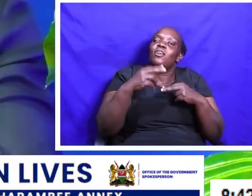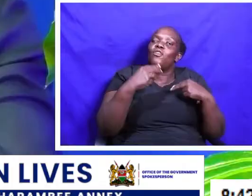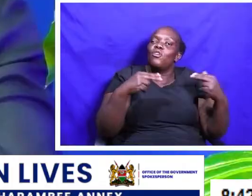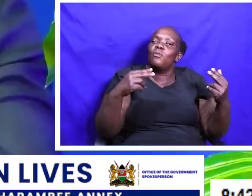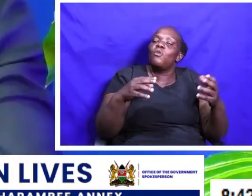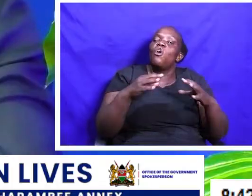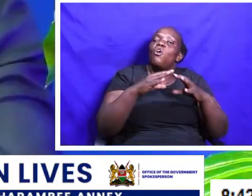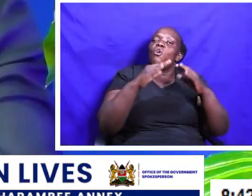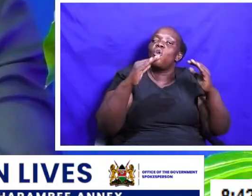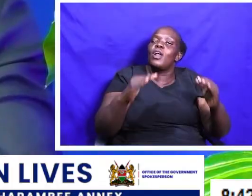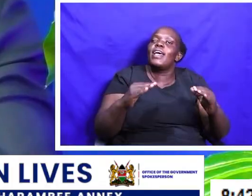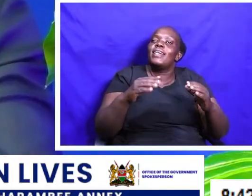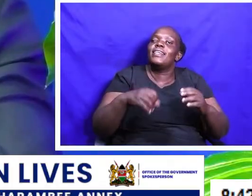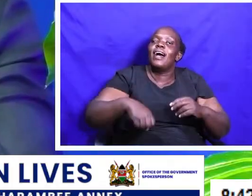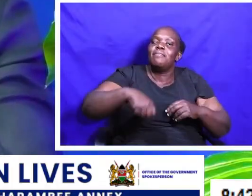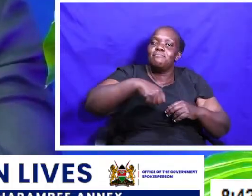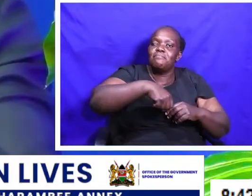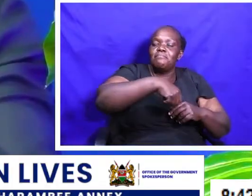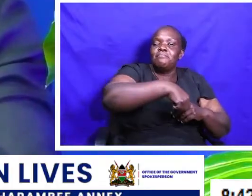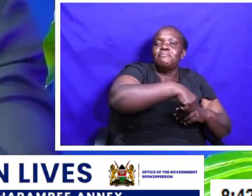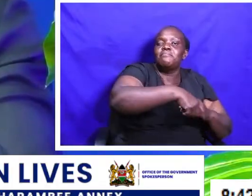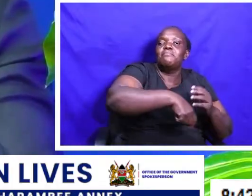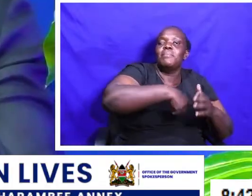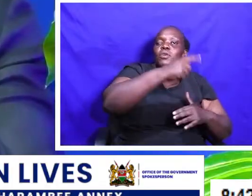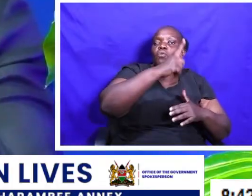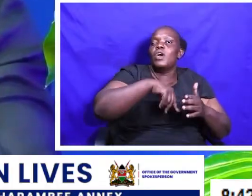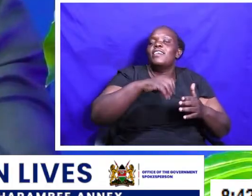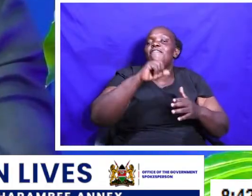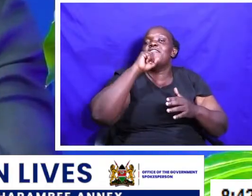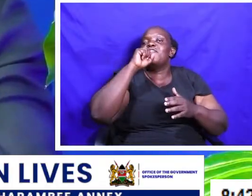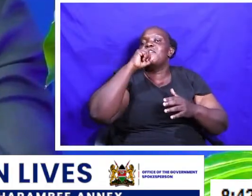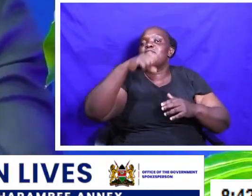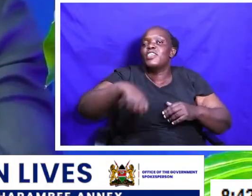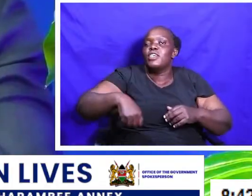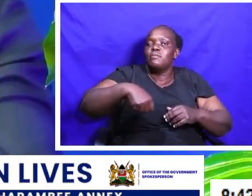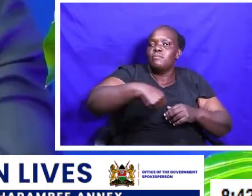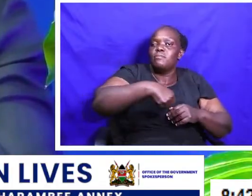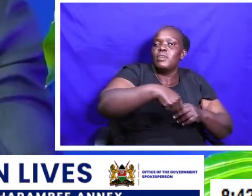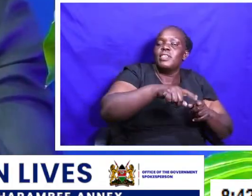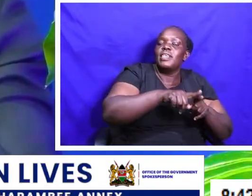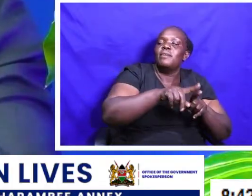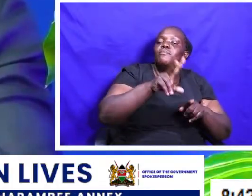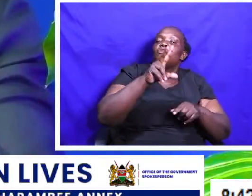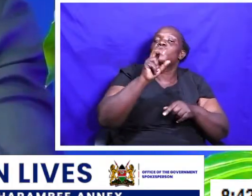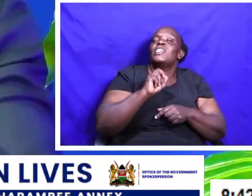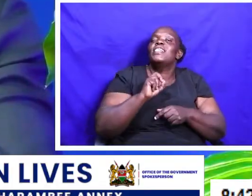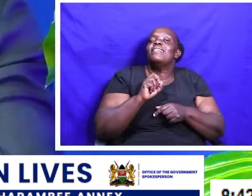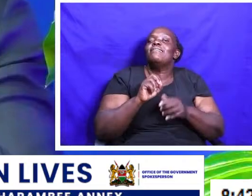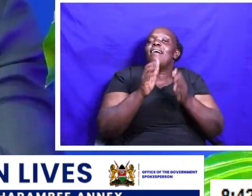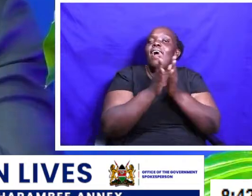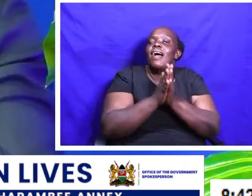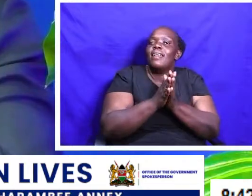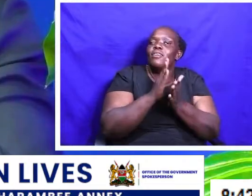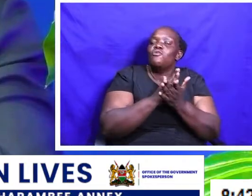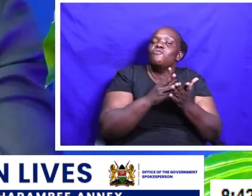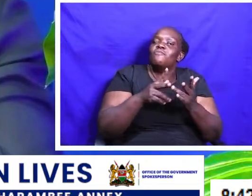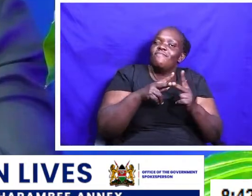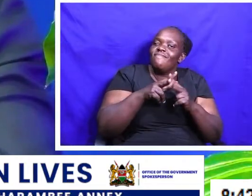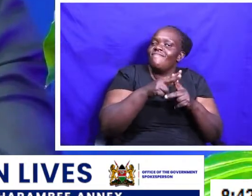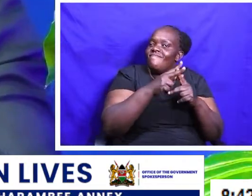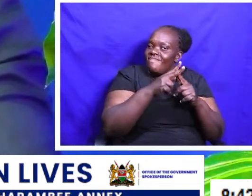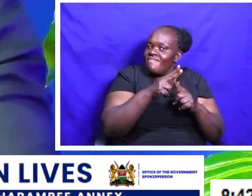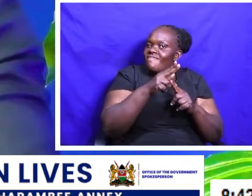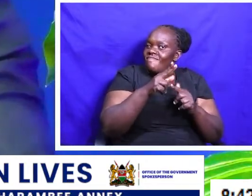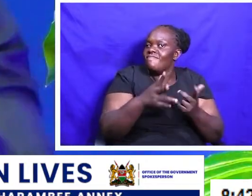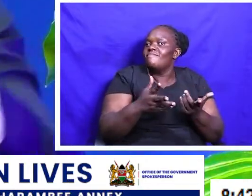with ordinary containers. Mtungi huko tulienda tukanunua za 50 bob, kama mtungi kama 20. And we cut